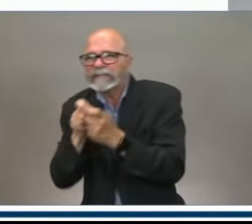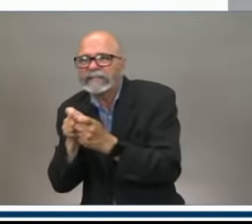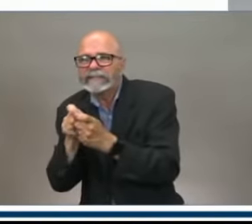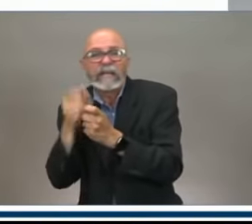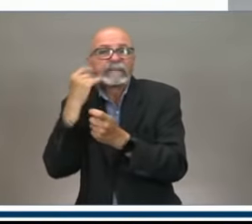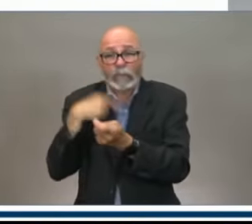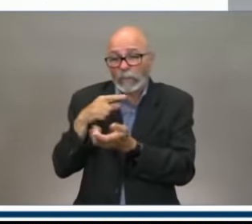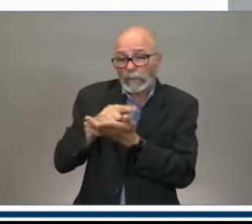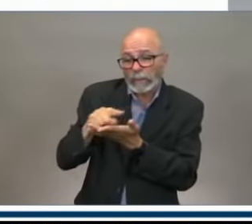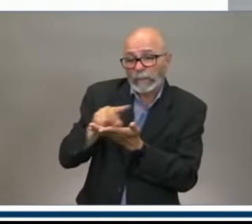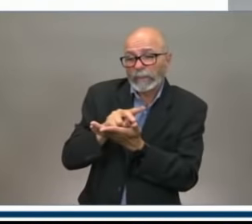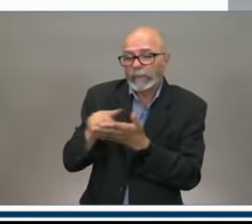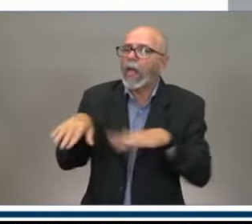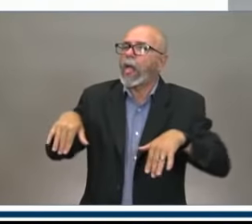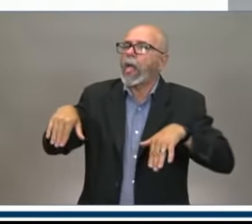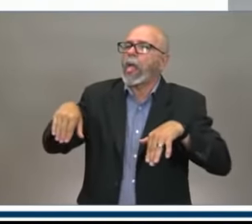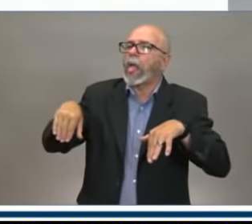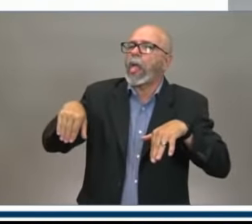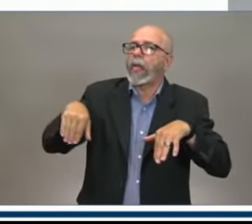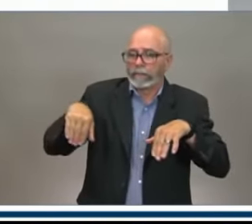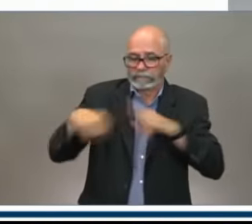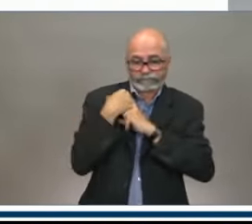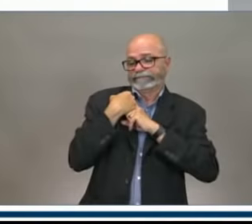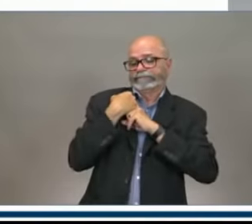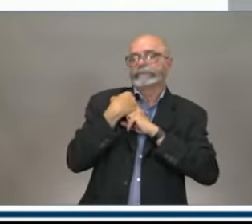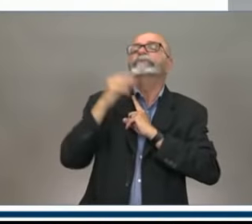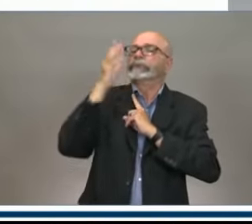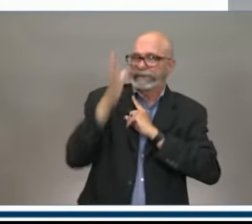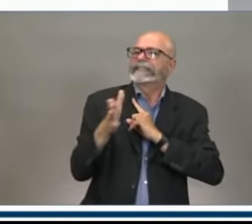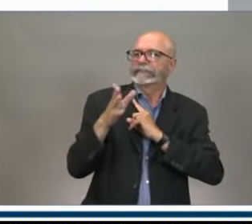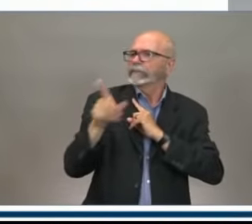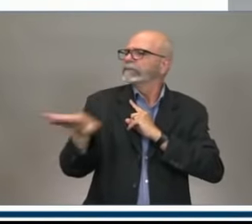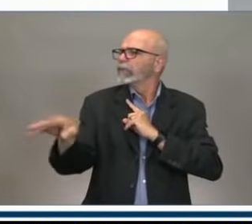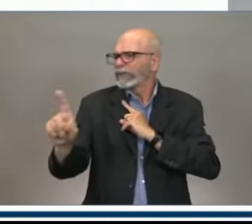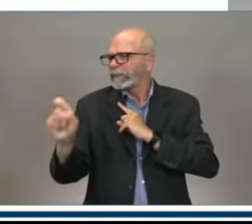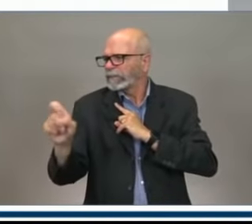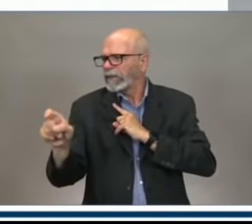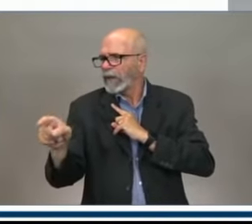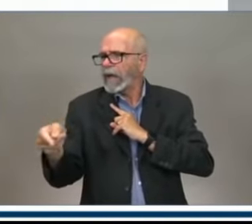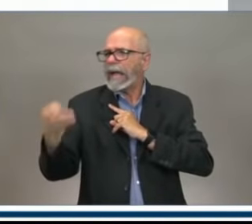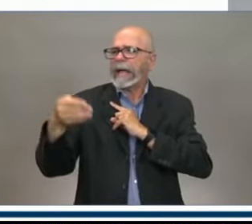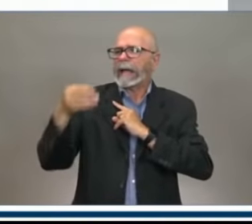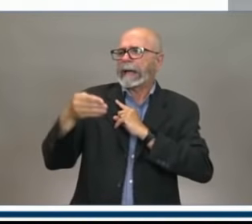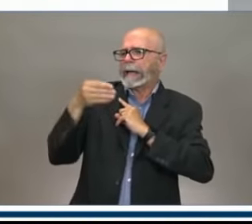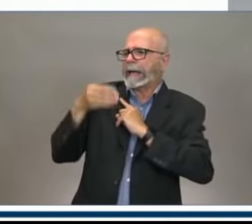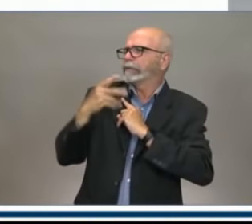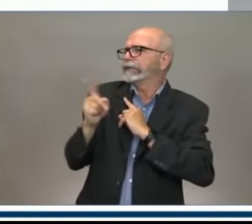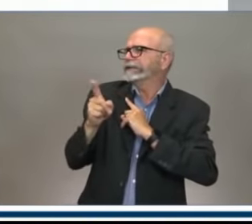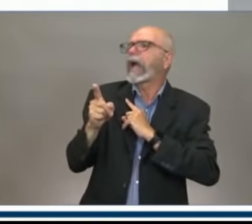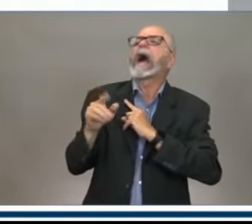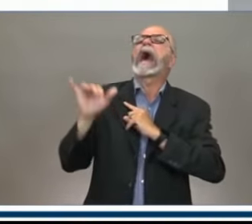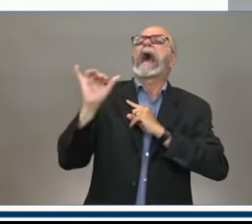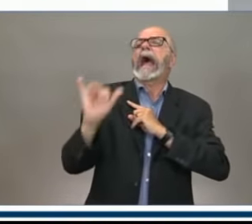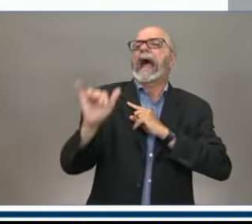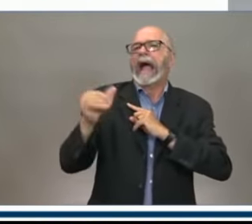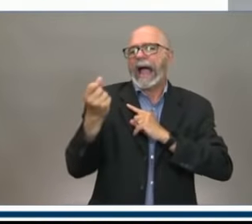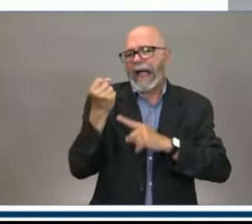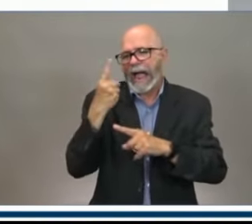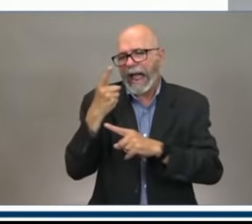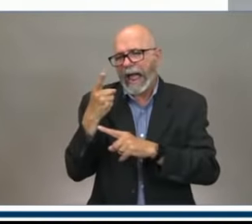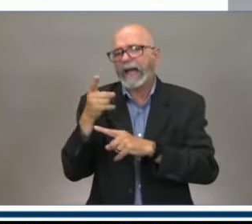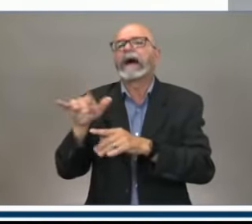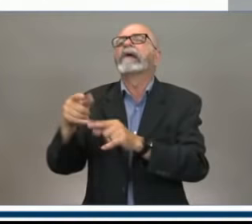get a detailed history of where they were and what they were doing. One of our questions is certainly going to be, were you at a